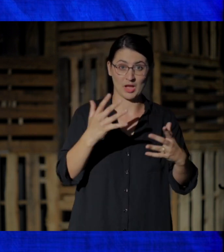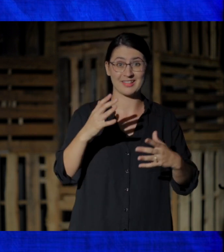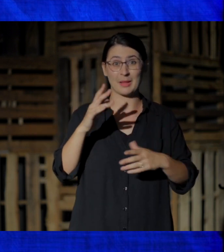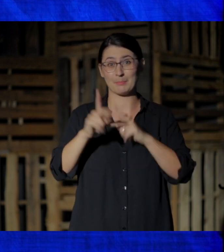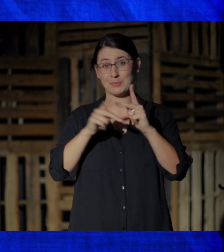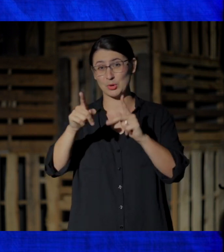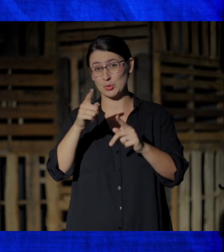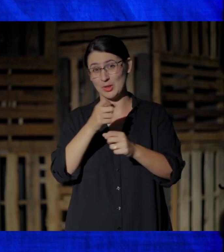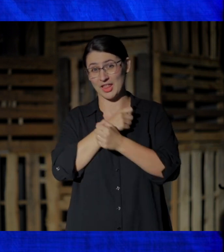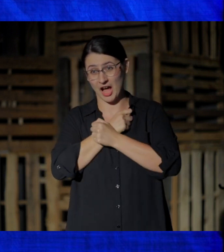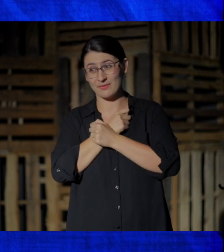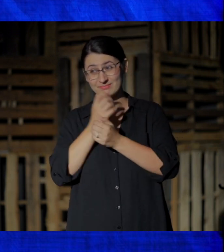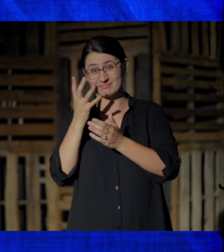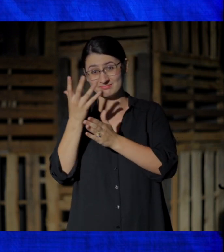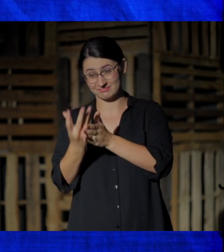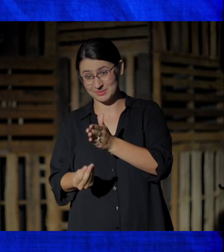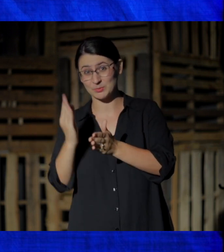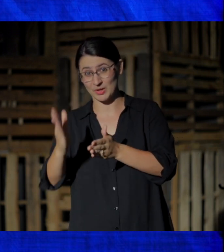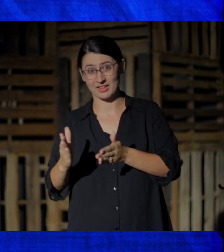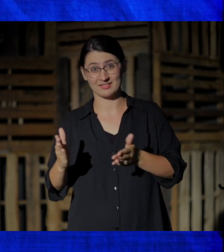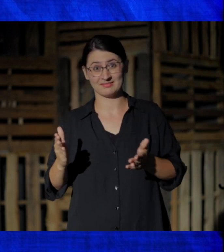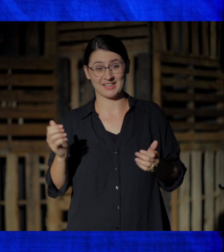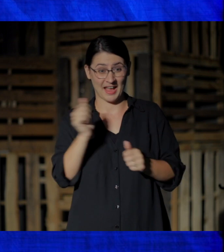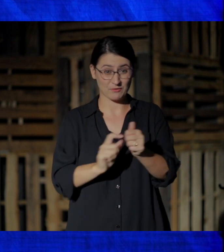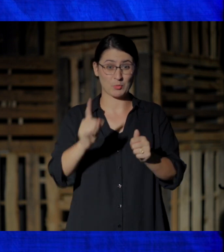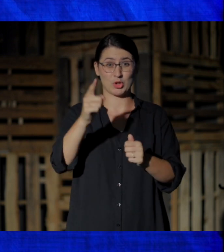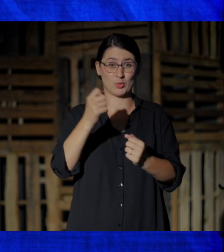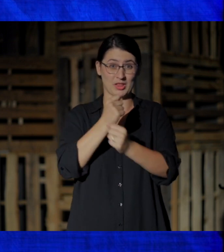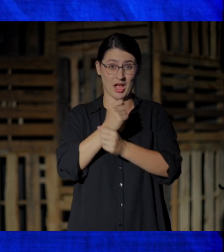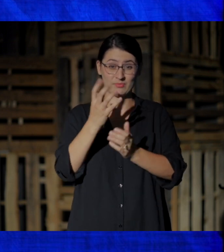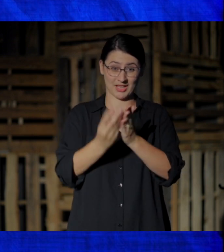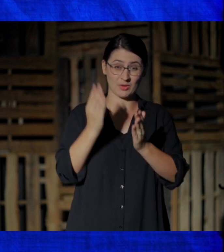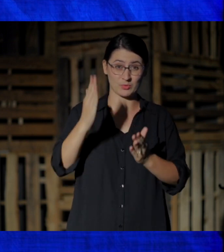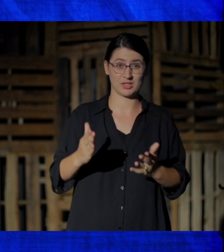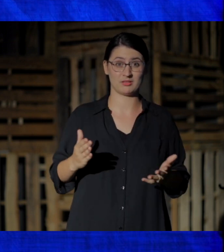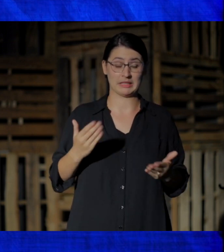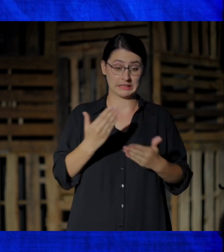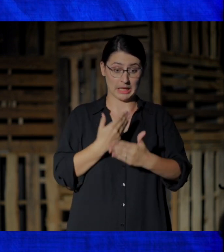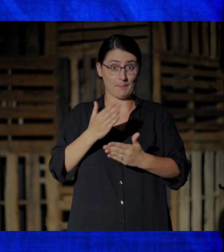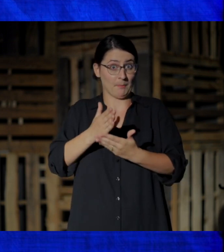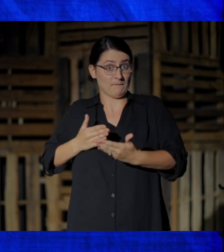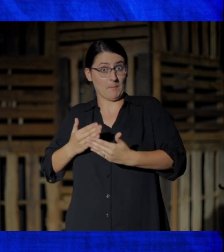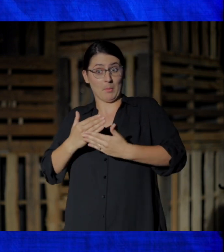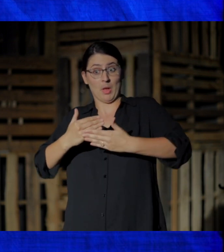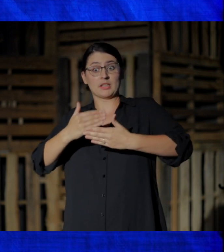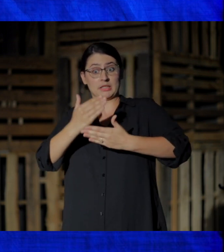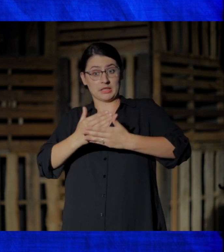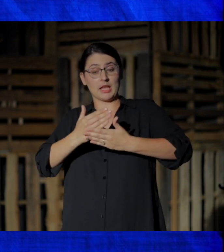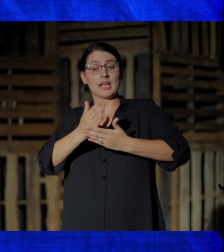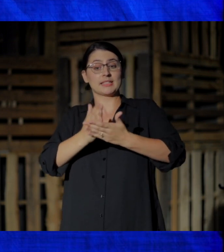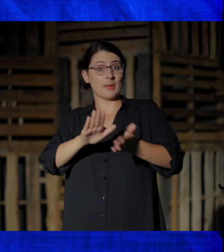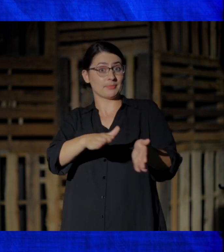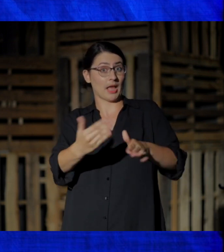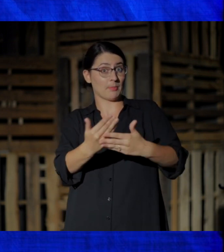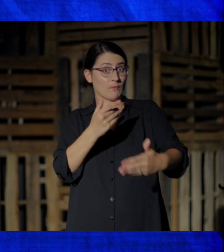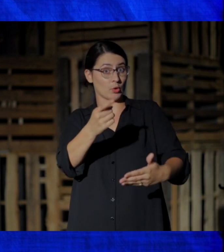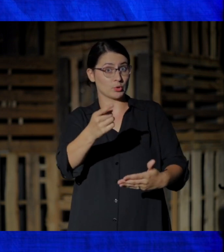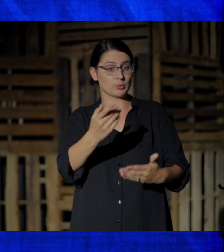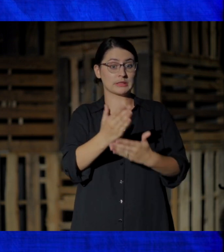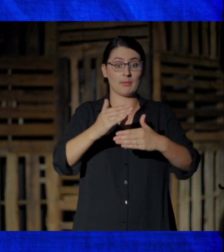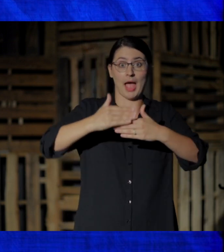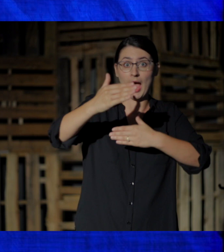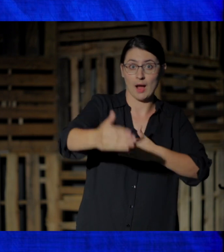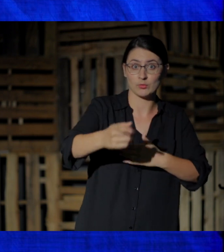fact, everybody you love is going to die. Some will die before you. Some will die after you. Death is